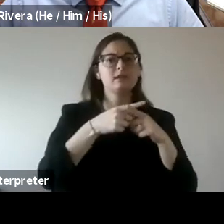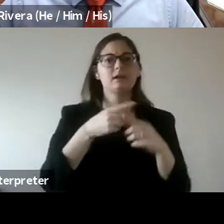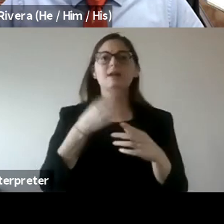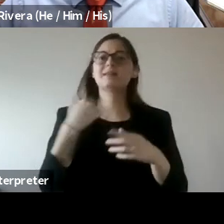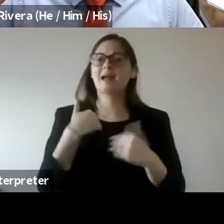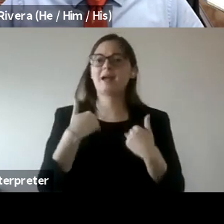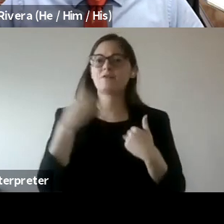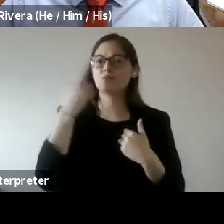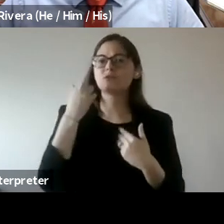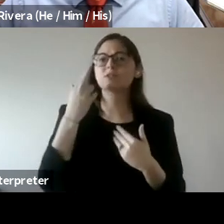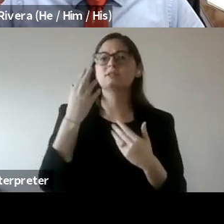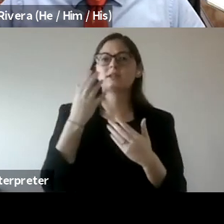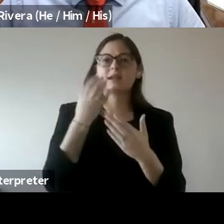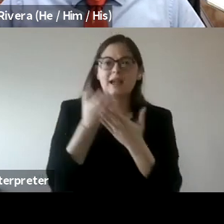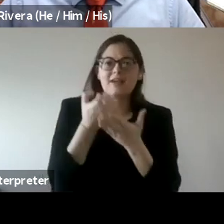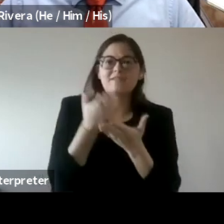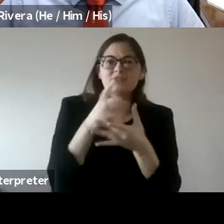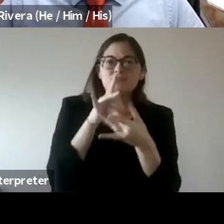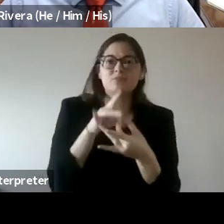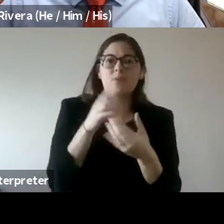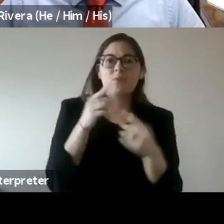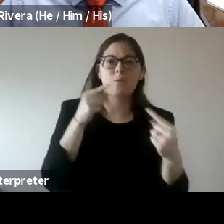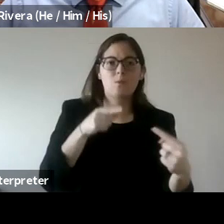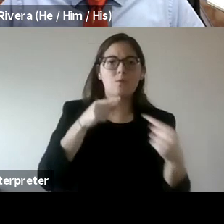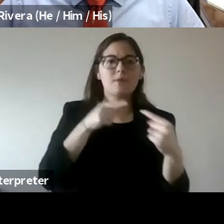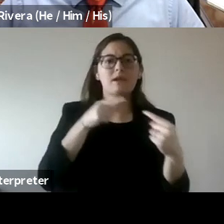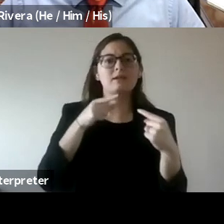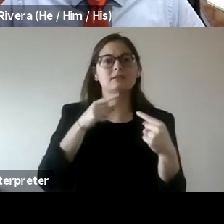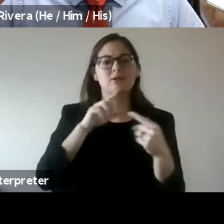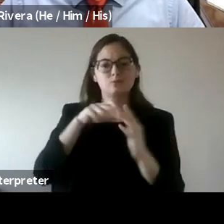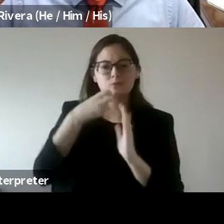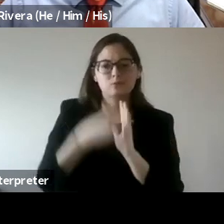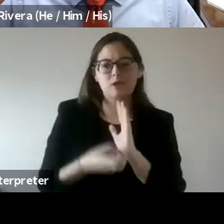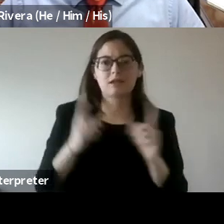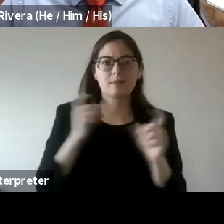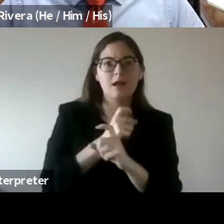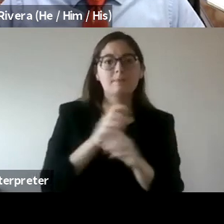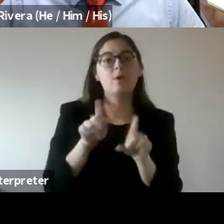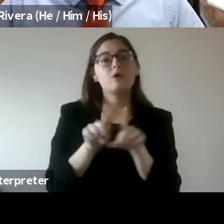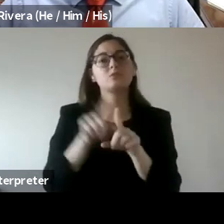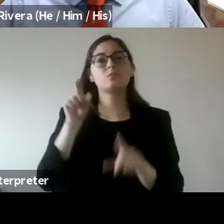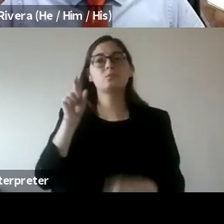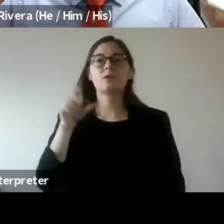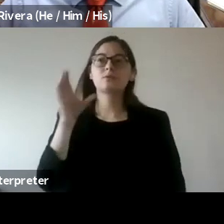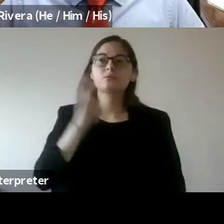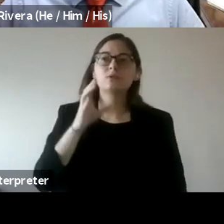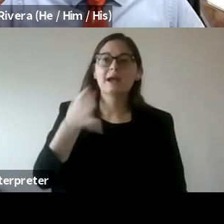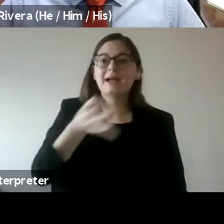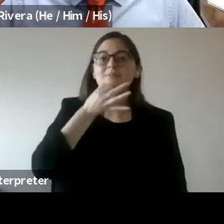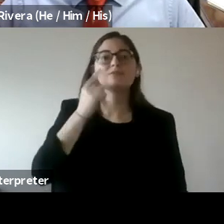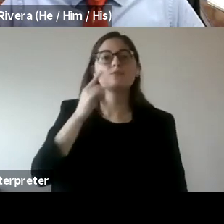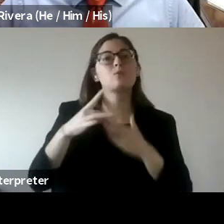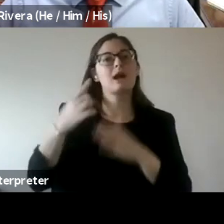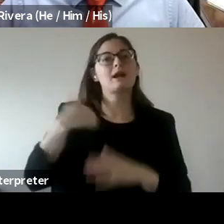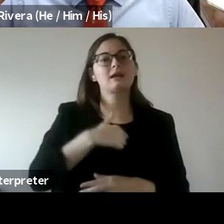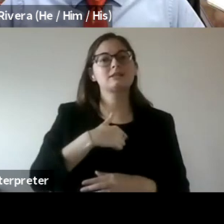they're not simplifications, but dive into nuances and complexities. And we also have to seek expertise to guide us, to help us sift fact from